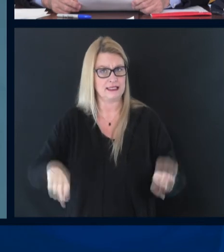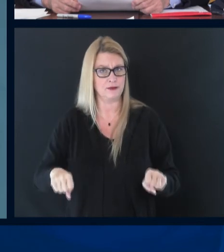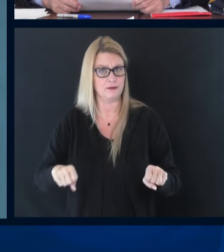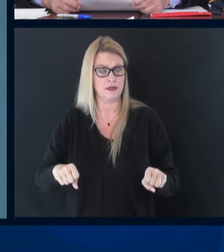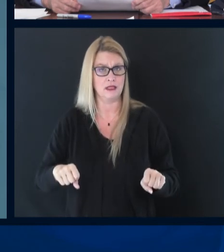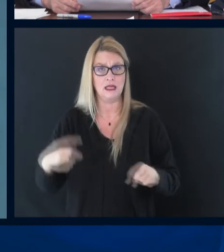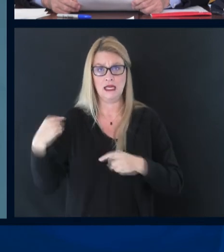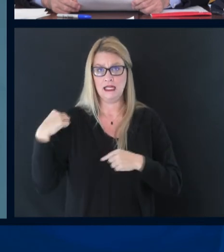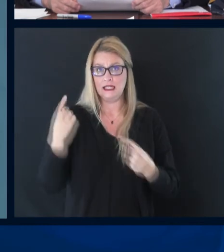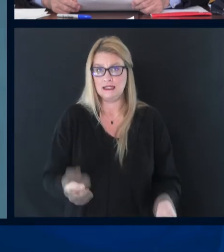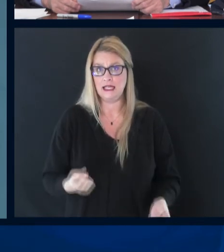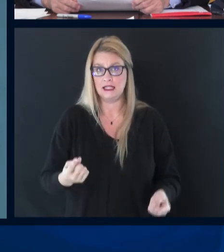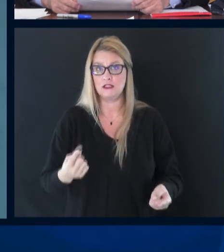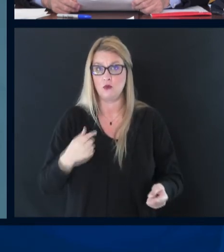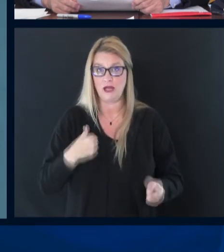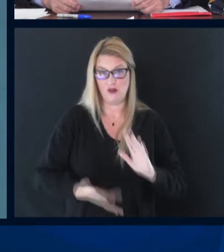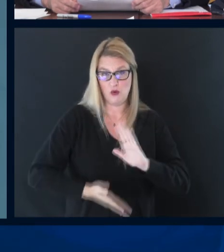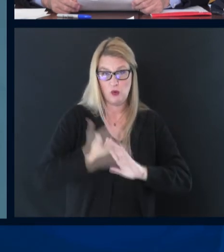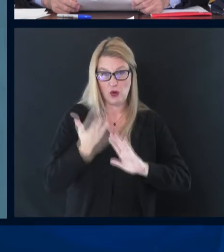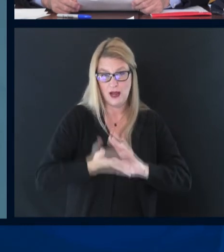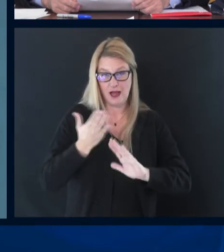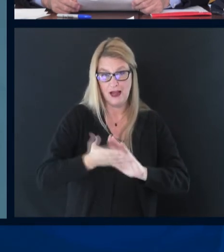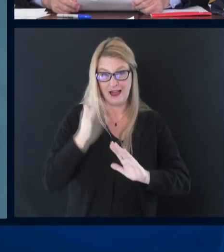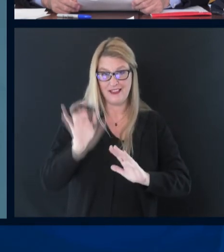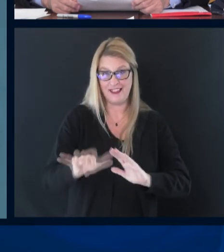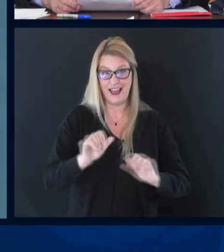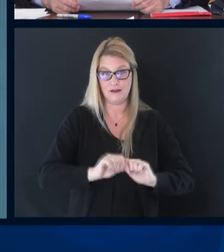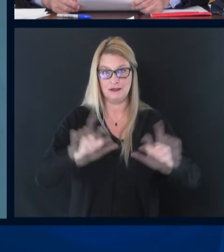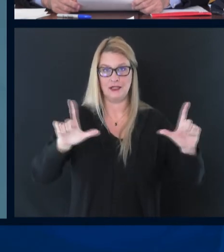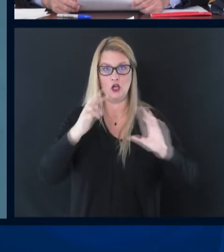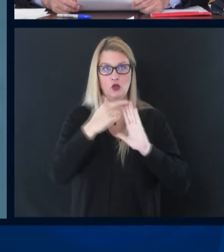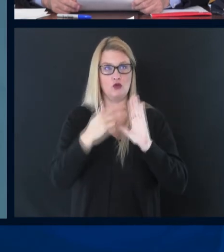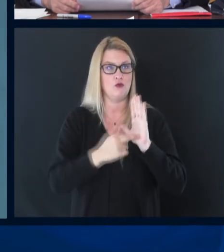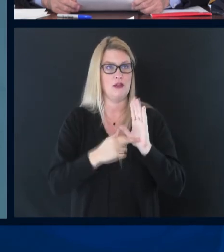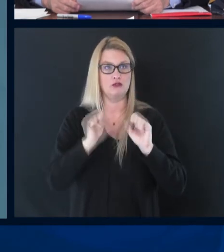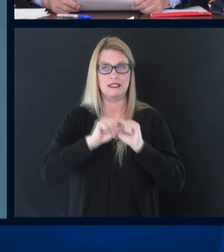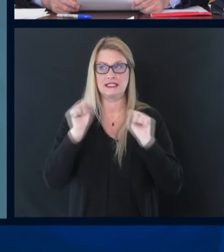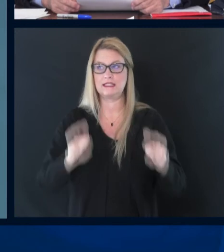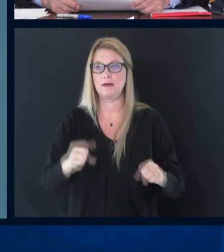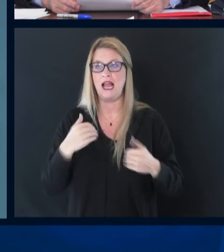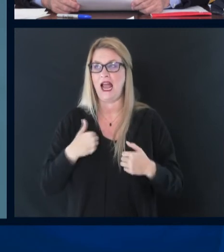launched our West Virginia COVID vaccine registration system, there's been